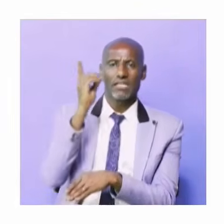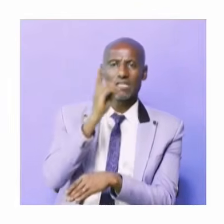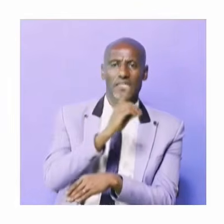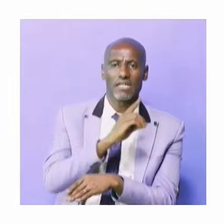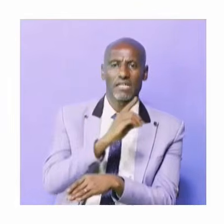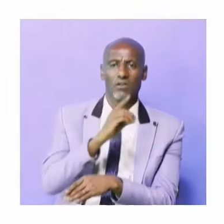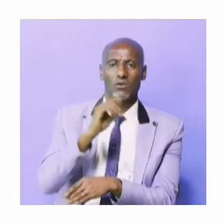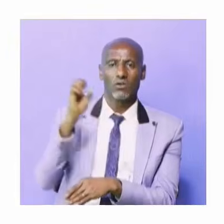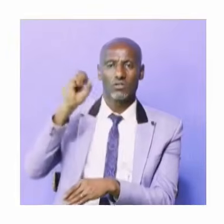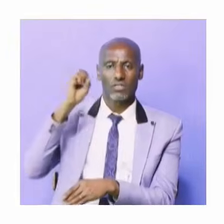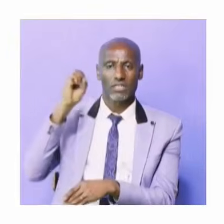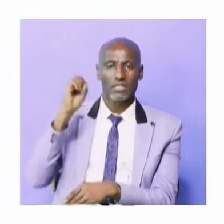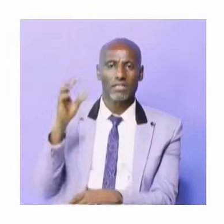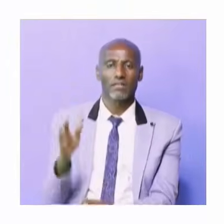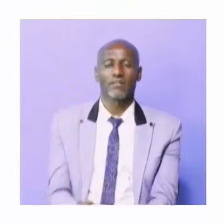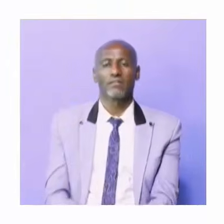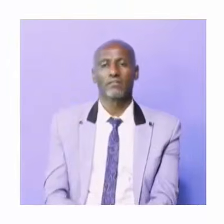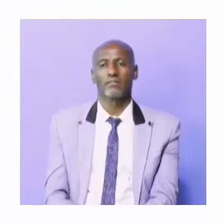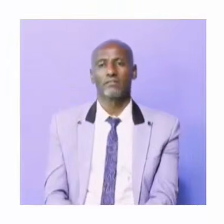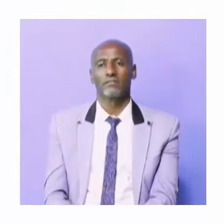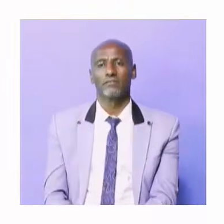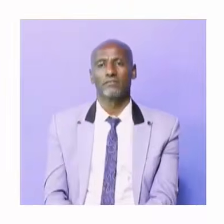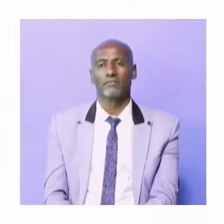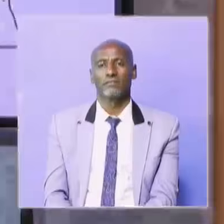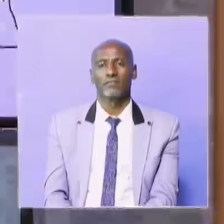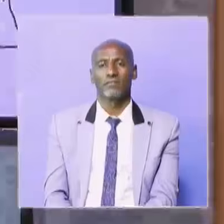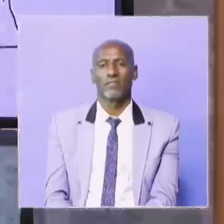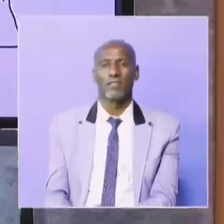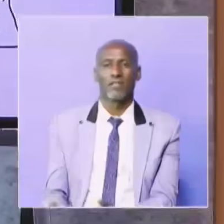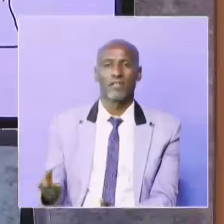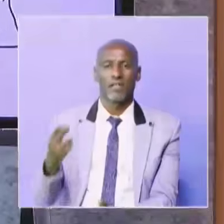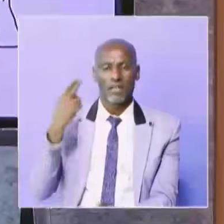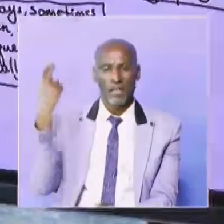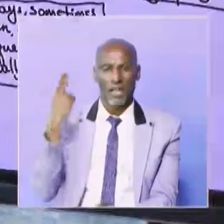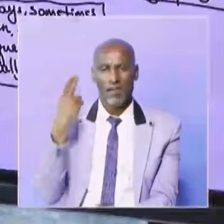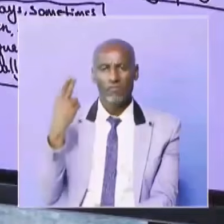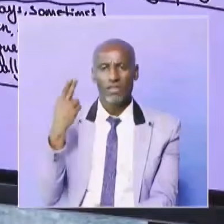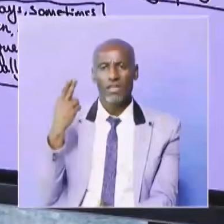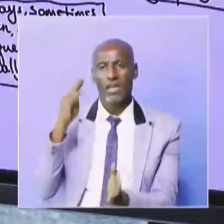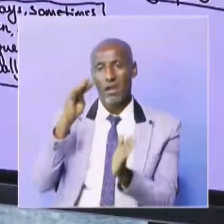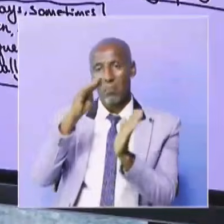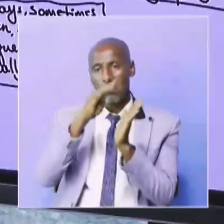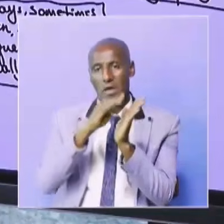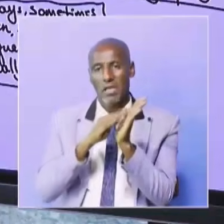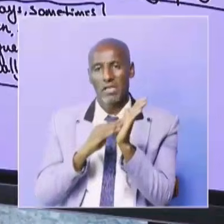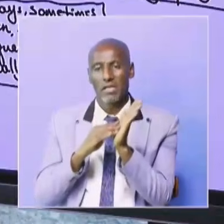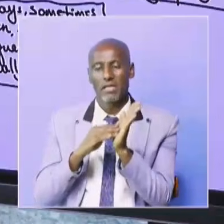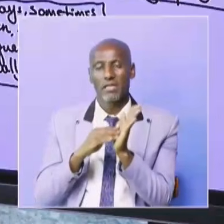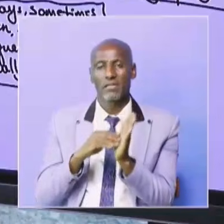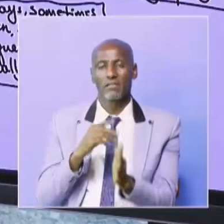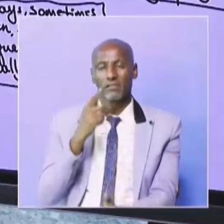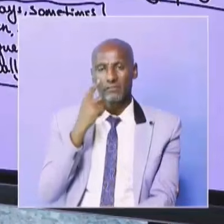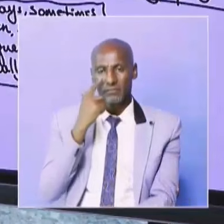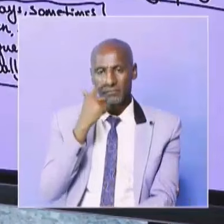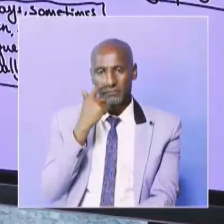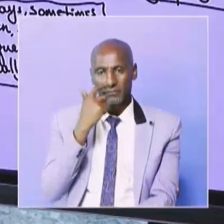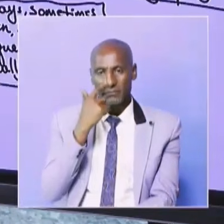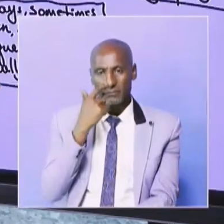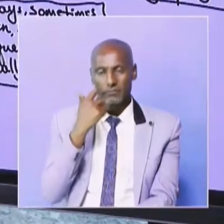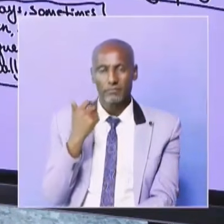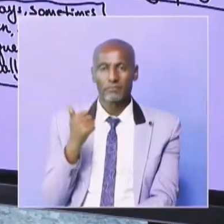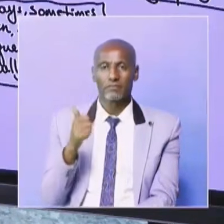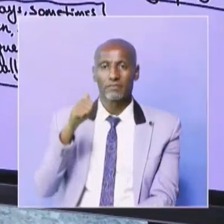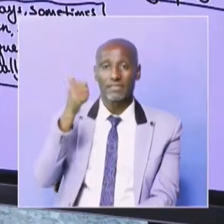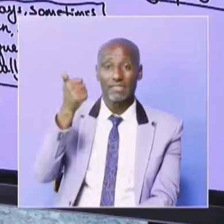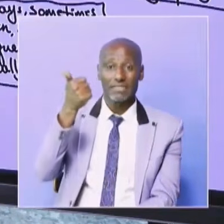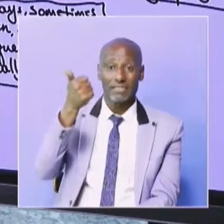some days. Every Sunday, every Monday, yeah? Every 2 days, every month, etc. These are adverbs